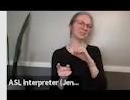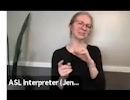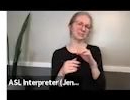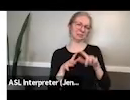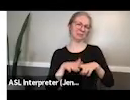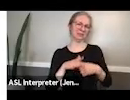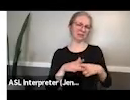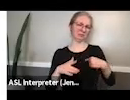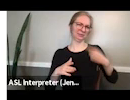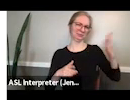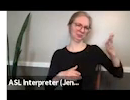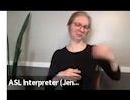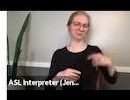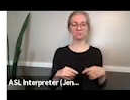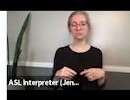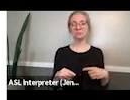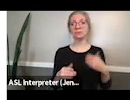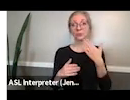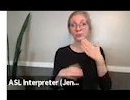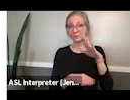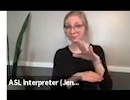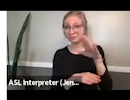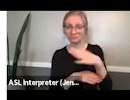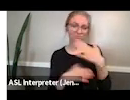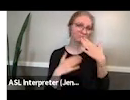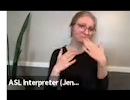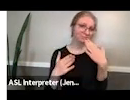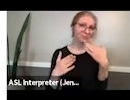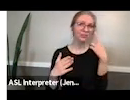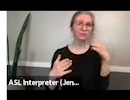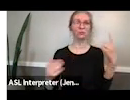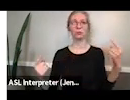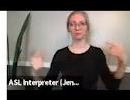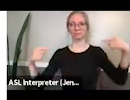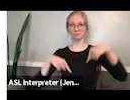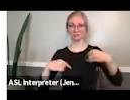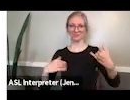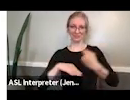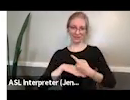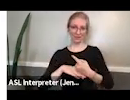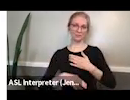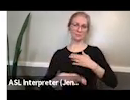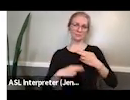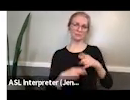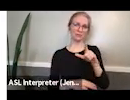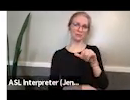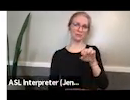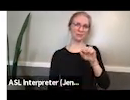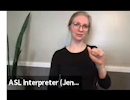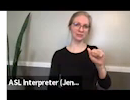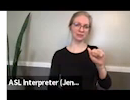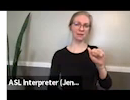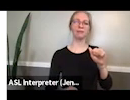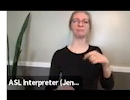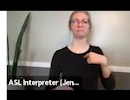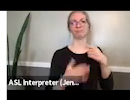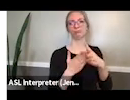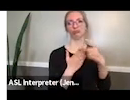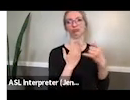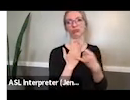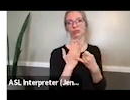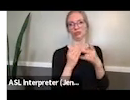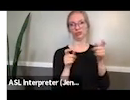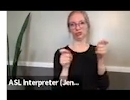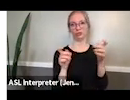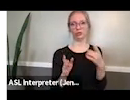Good afternoon. I want to thank all of you for being here with us. My name is Lisa Poff. I am the project director for the